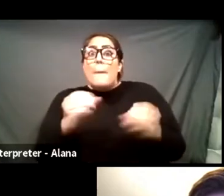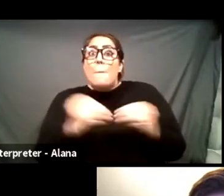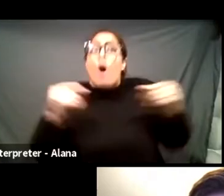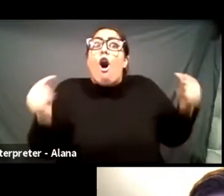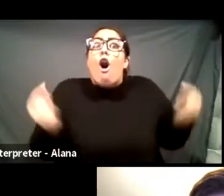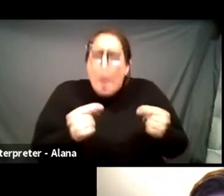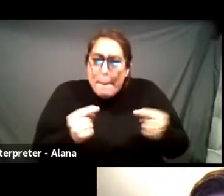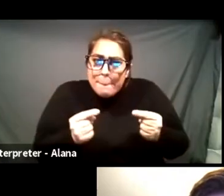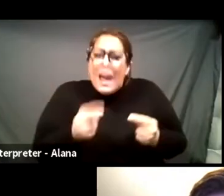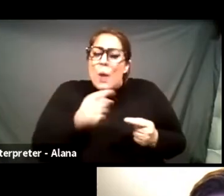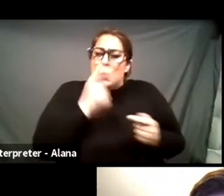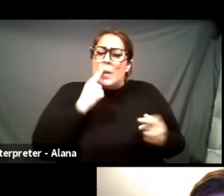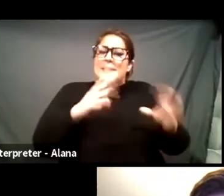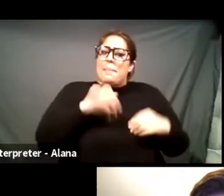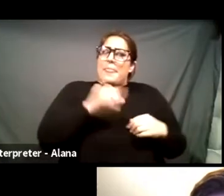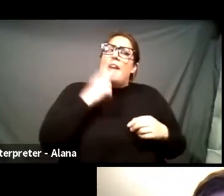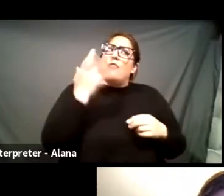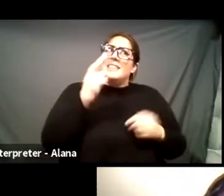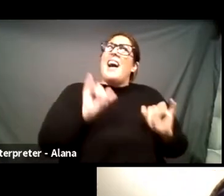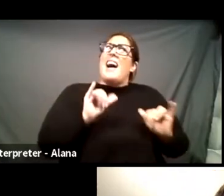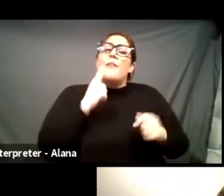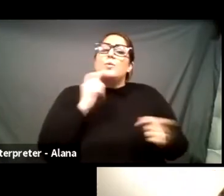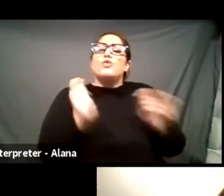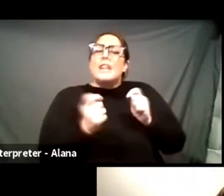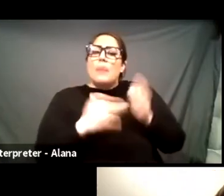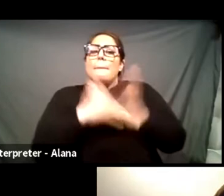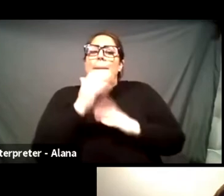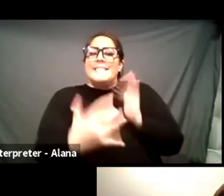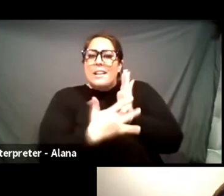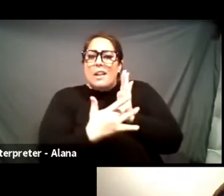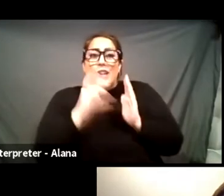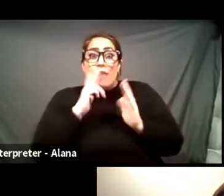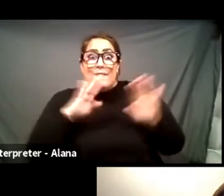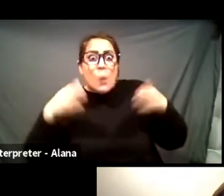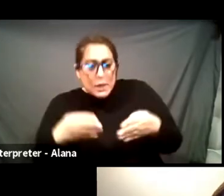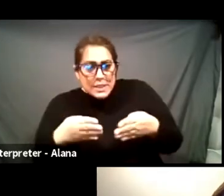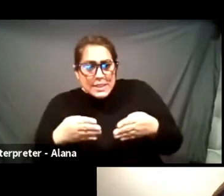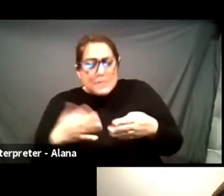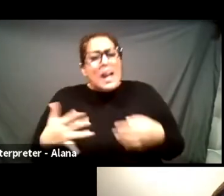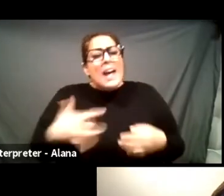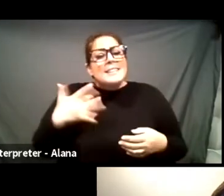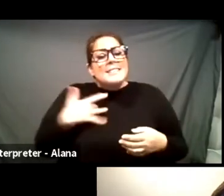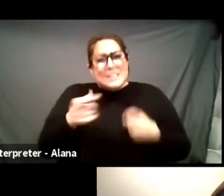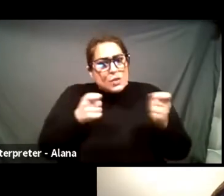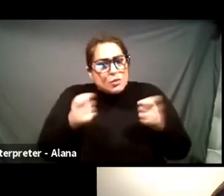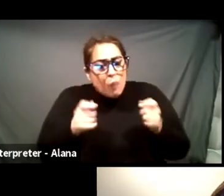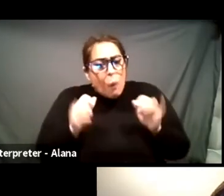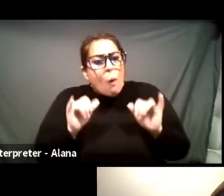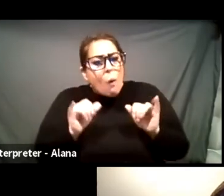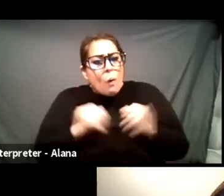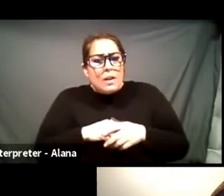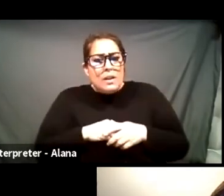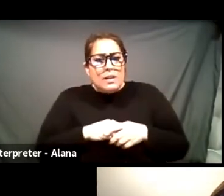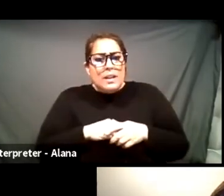And how can you rebuild a technology that you know, refocuses and senses this kind of control and do